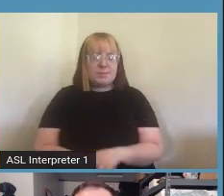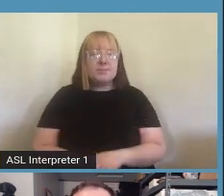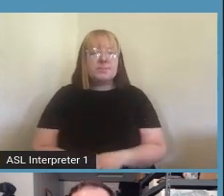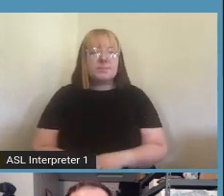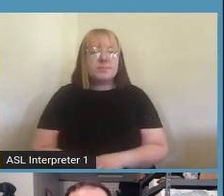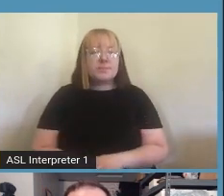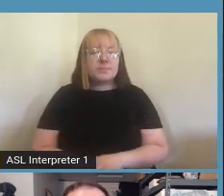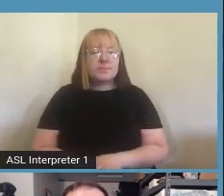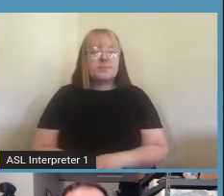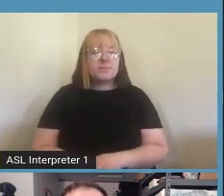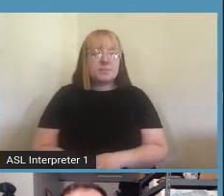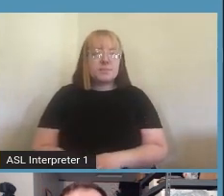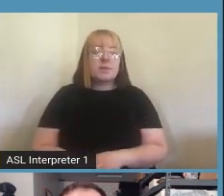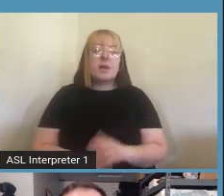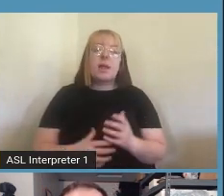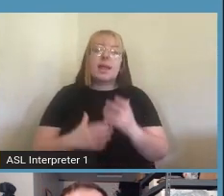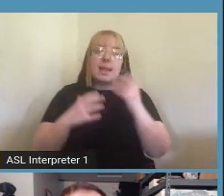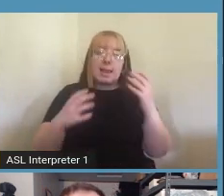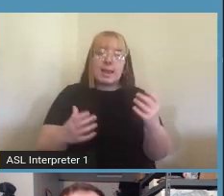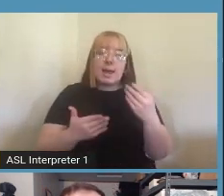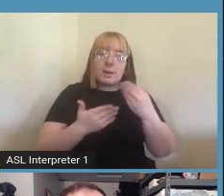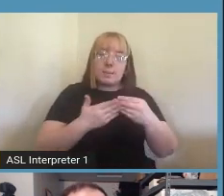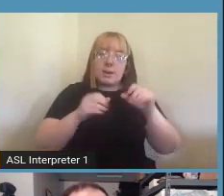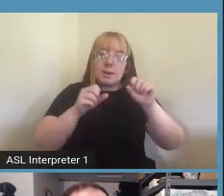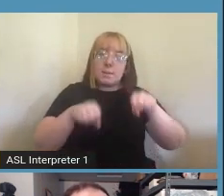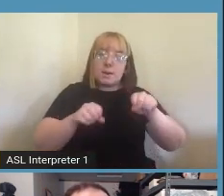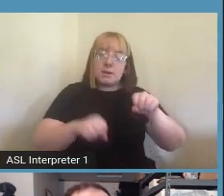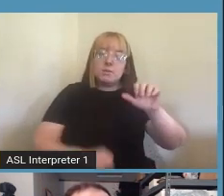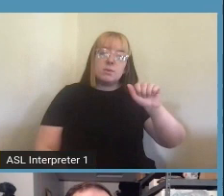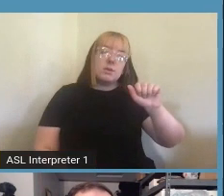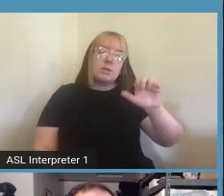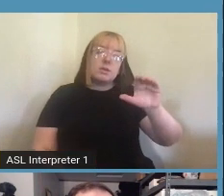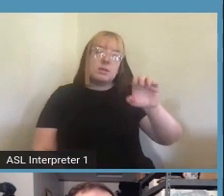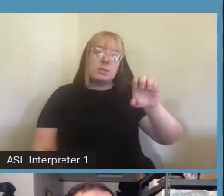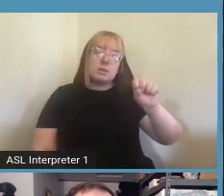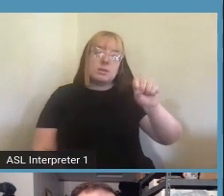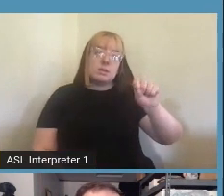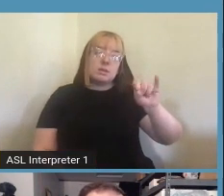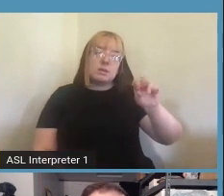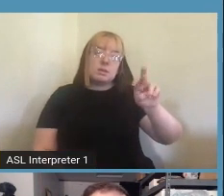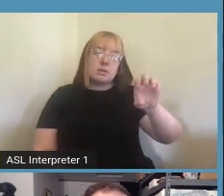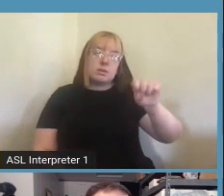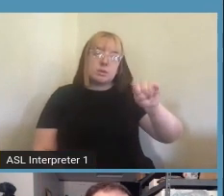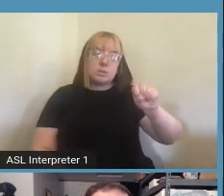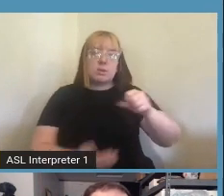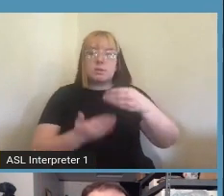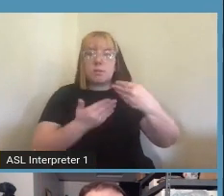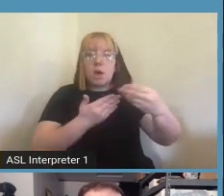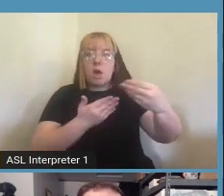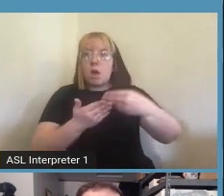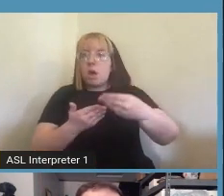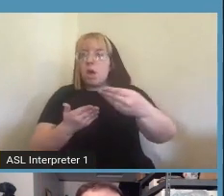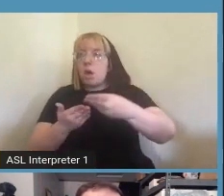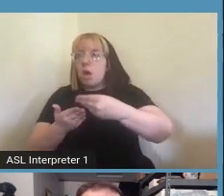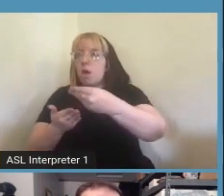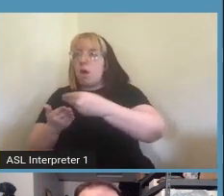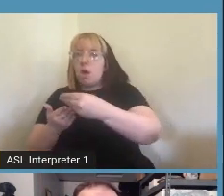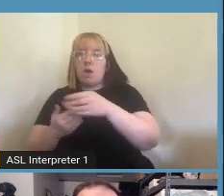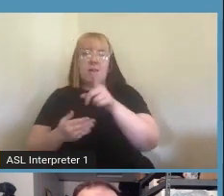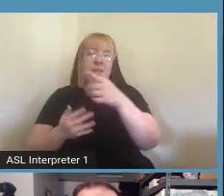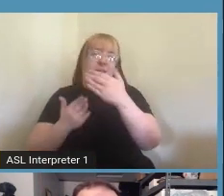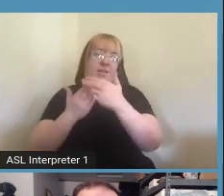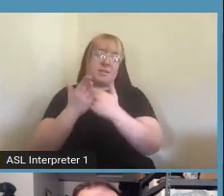really can spend a lot of money accessorizing your gear list, and that's kind of just what some of these things